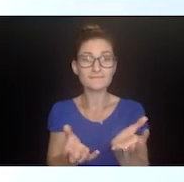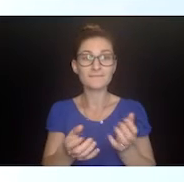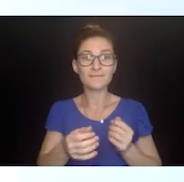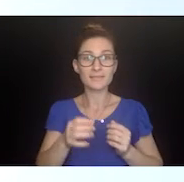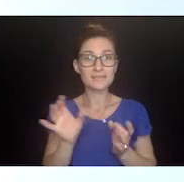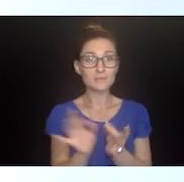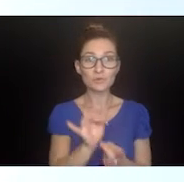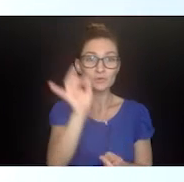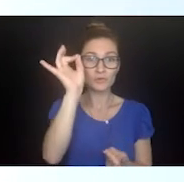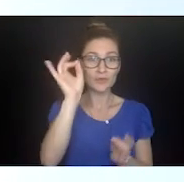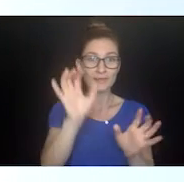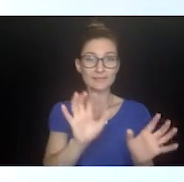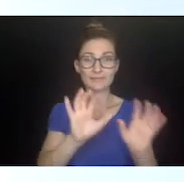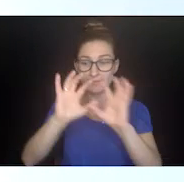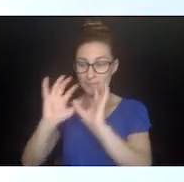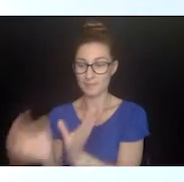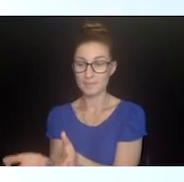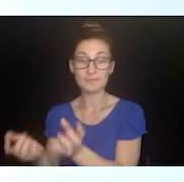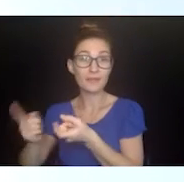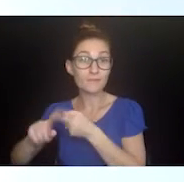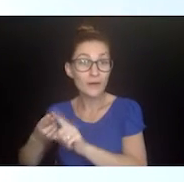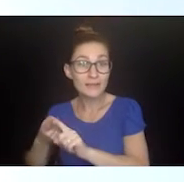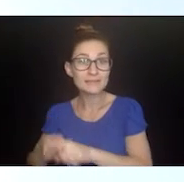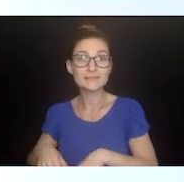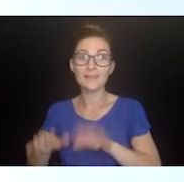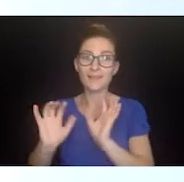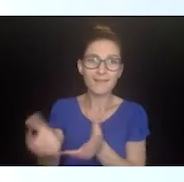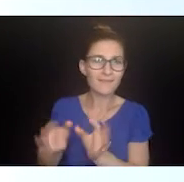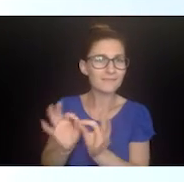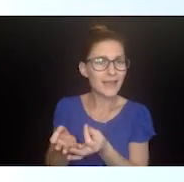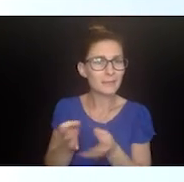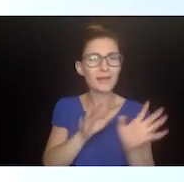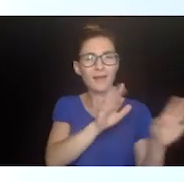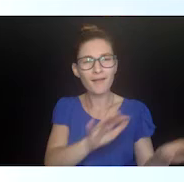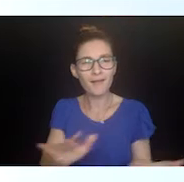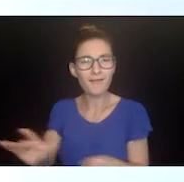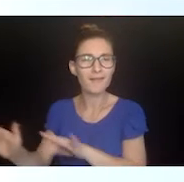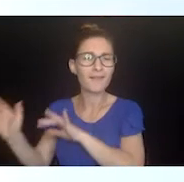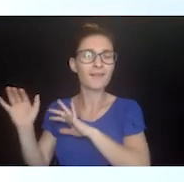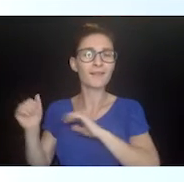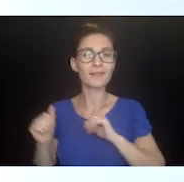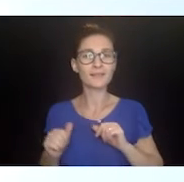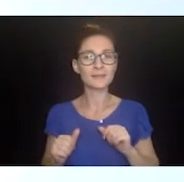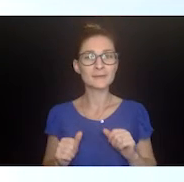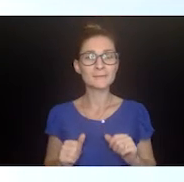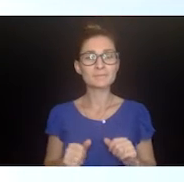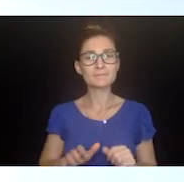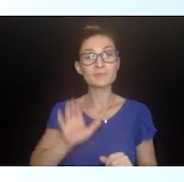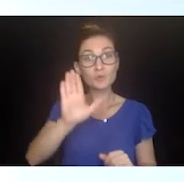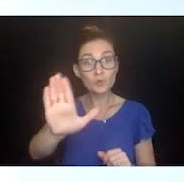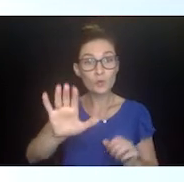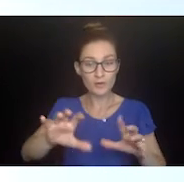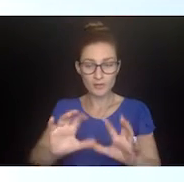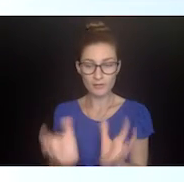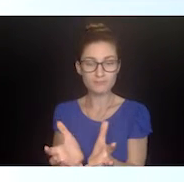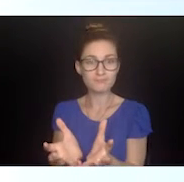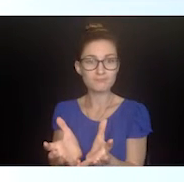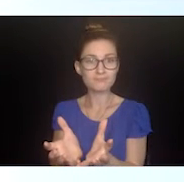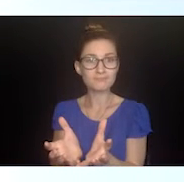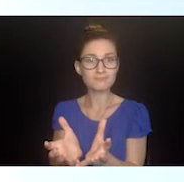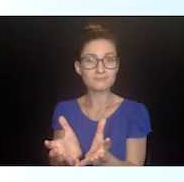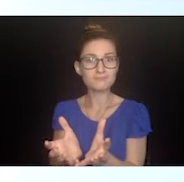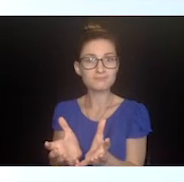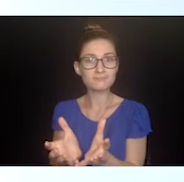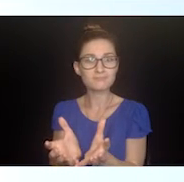my spirituality. And then I've got a friends tribe and a family tribe. So what tribe actually,